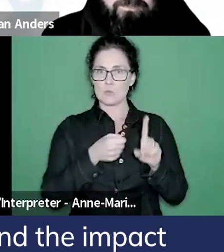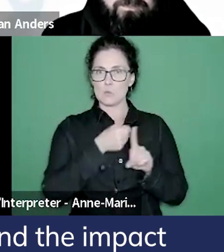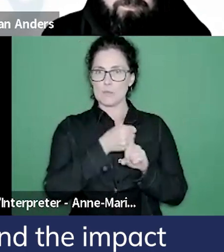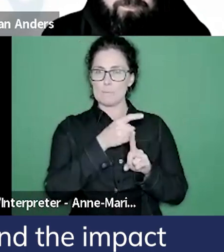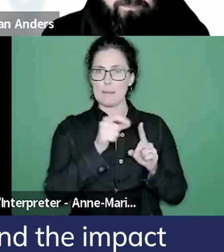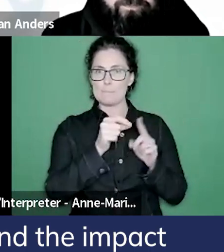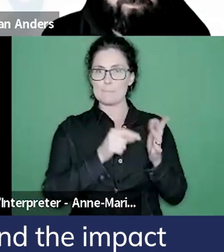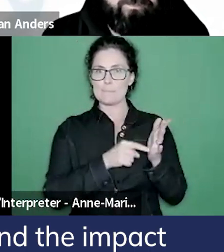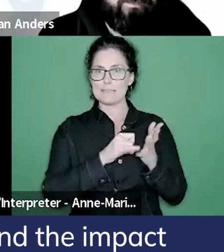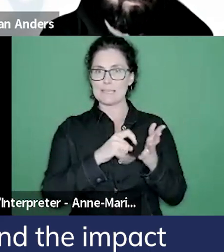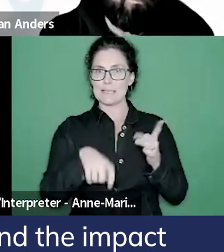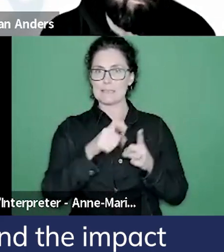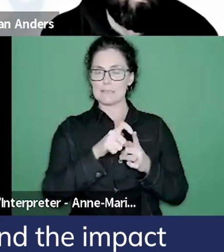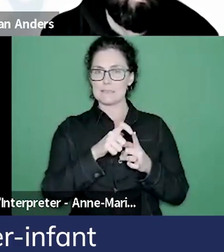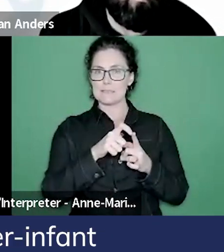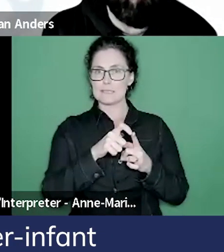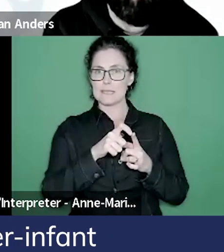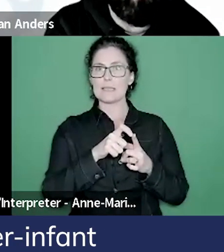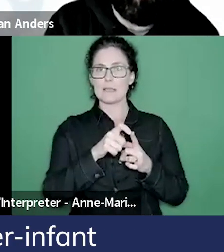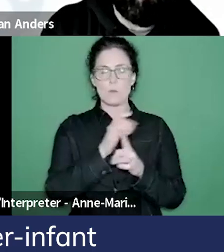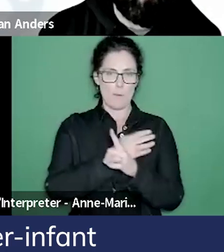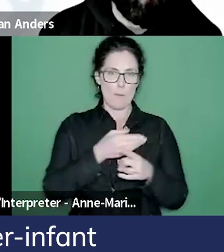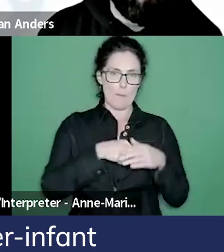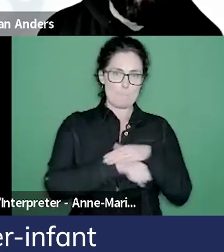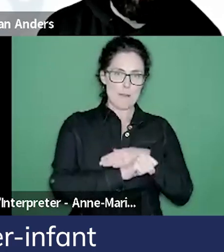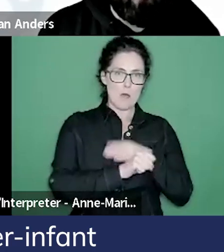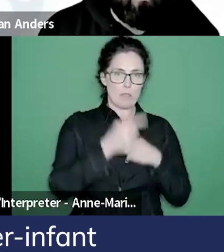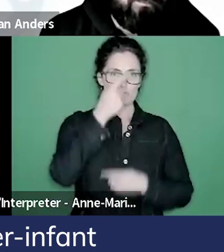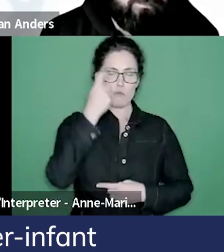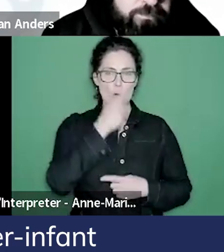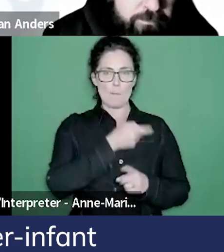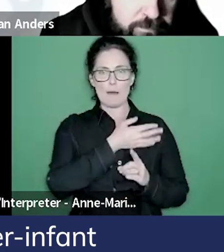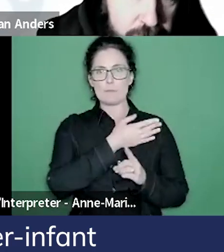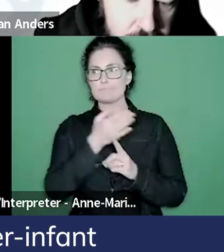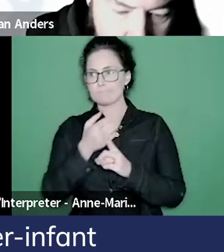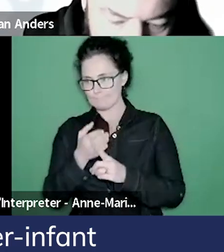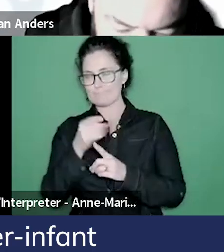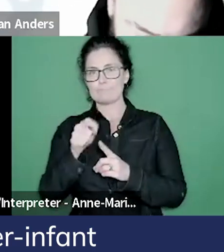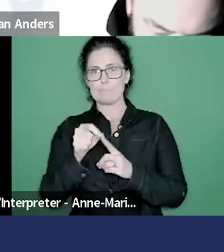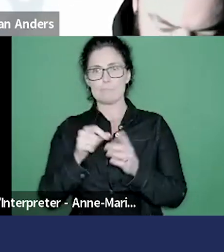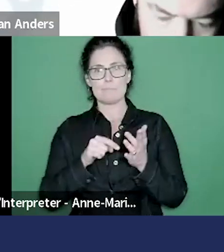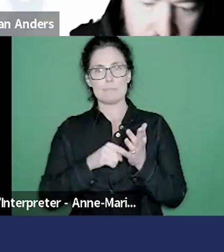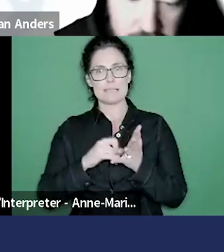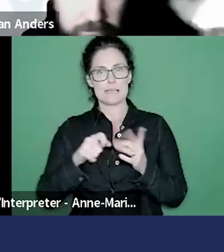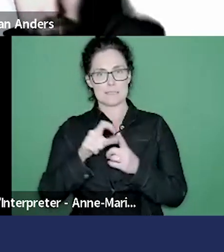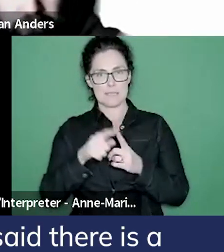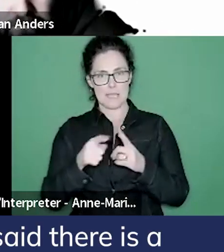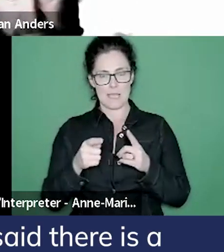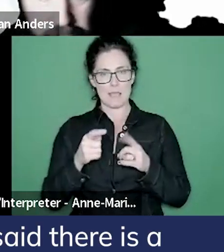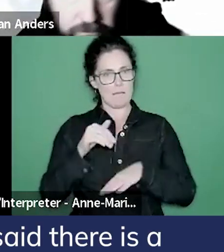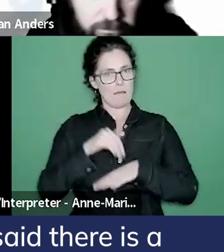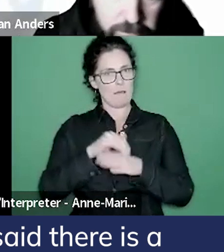of PTSD, birth trauma leading to PTSD, and the impact that has on the mother-infant relationship.